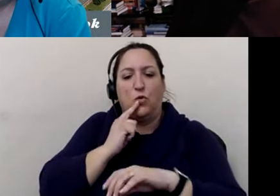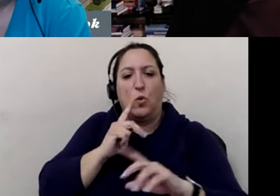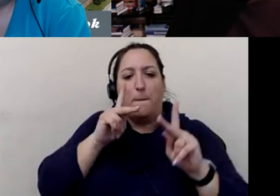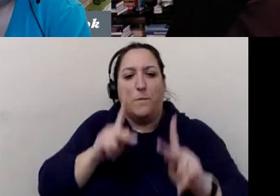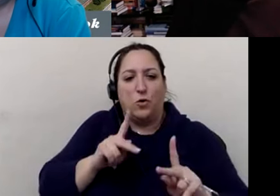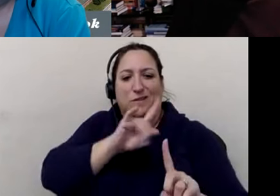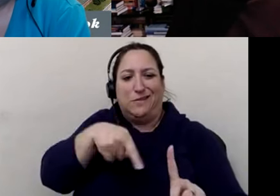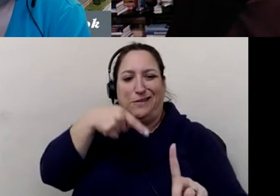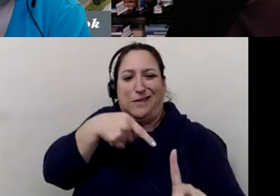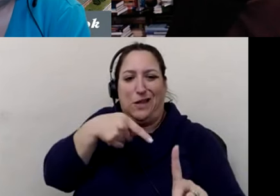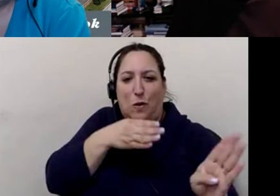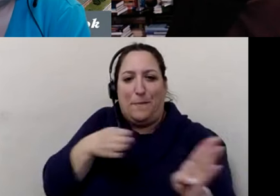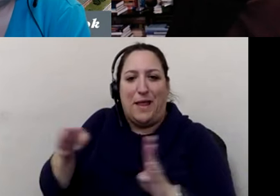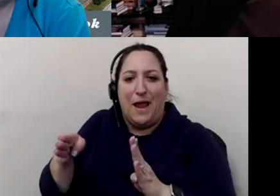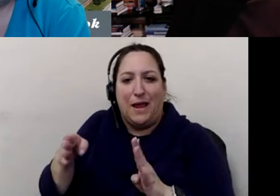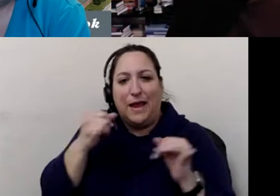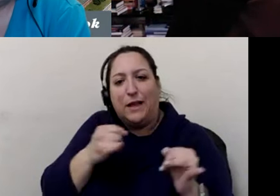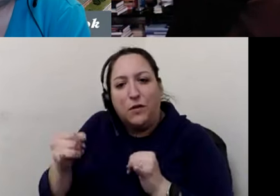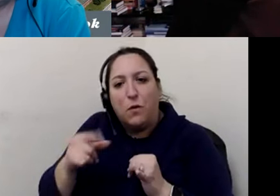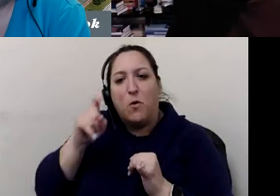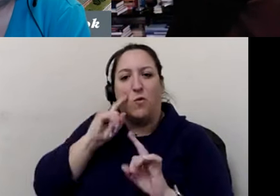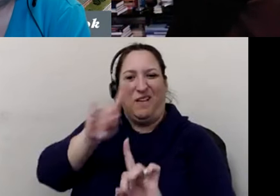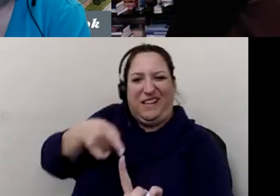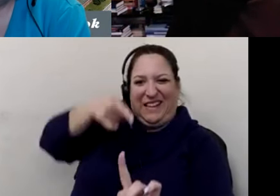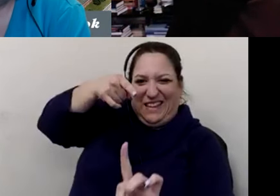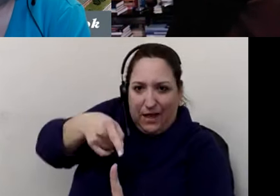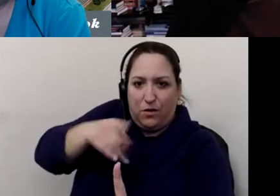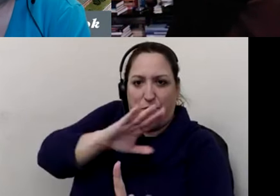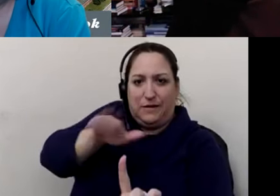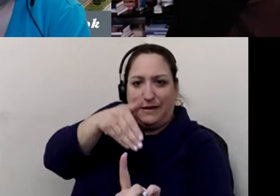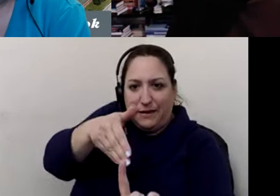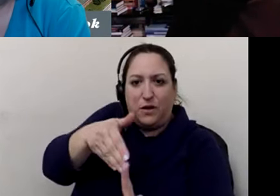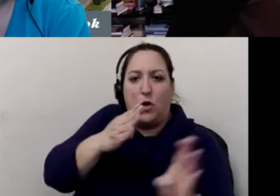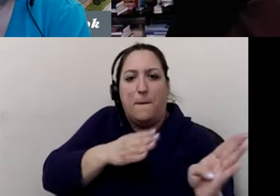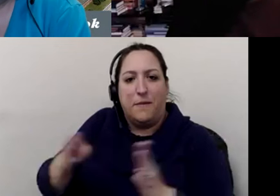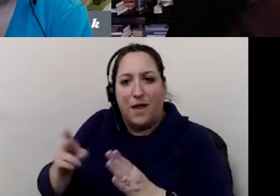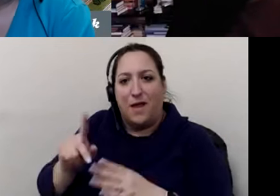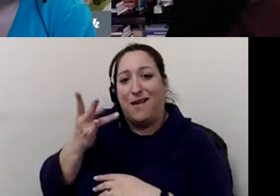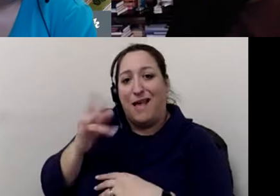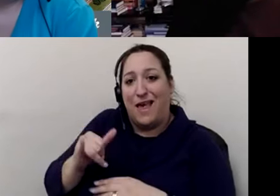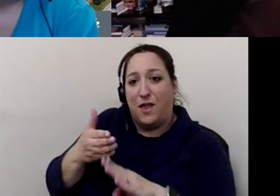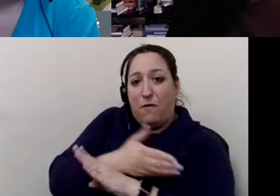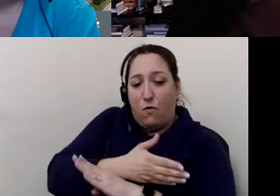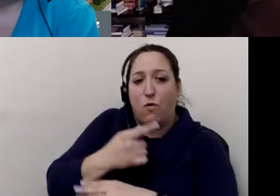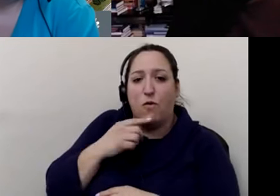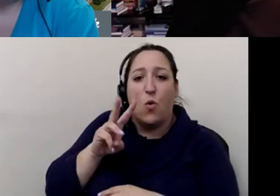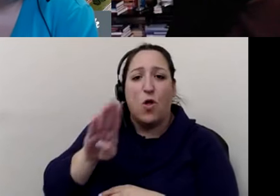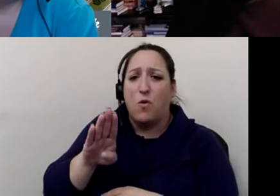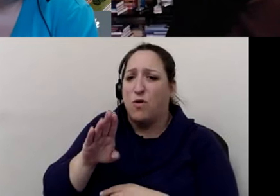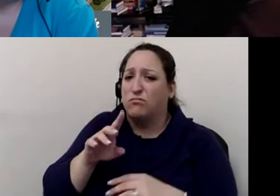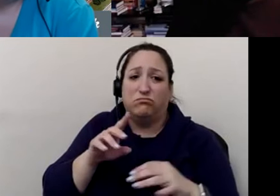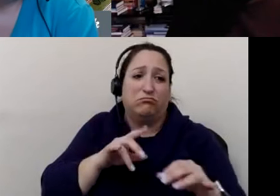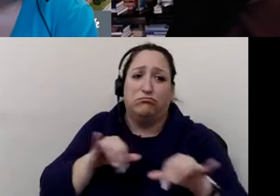person-centered planning, where the individual is supposed to be at the center of all the planning. So to Kathy's earlier point, Willowbrook was one size fits